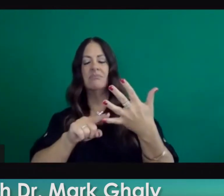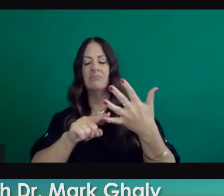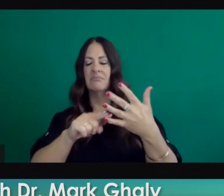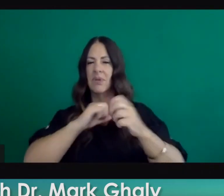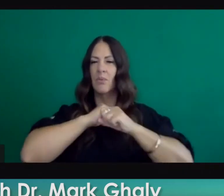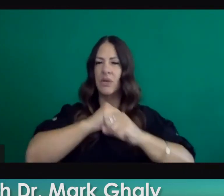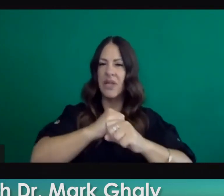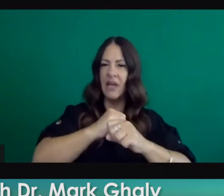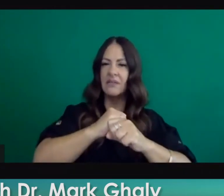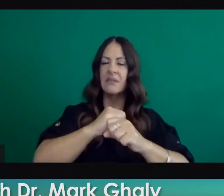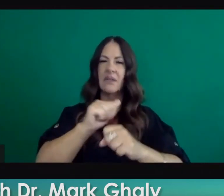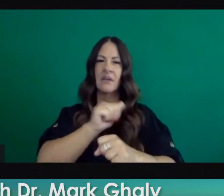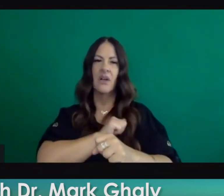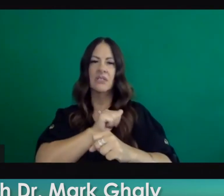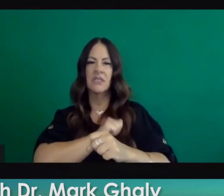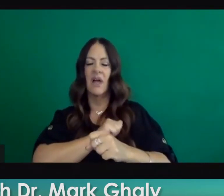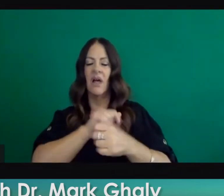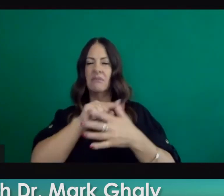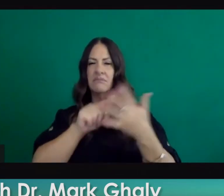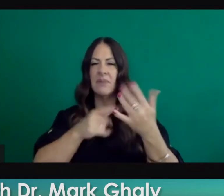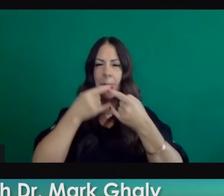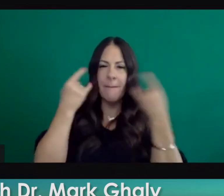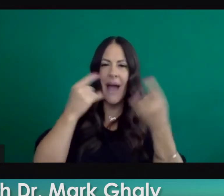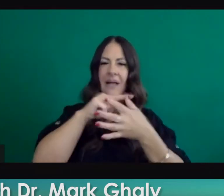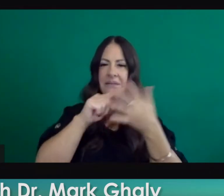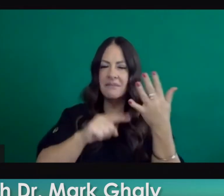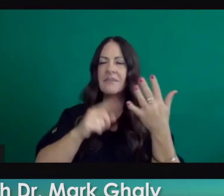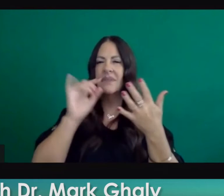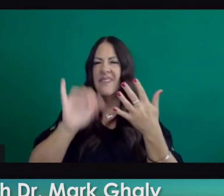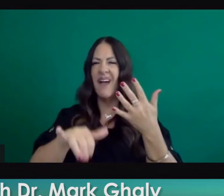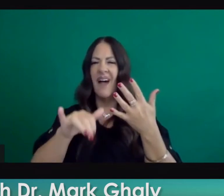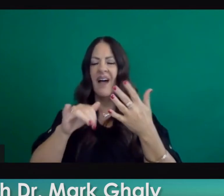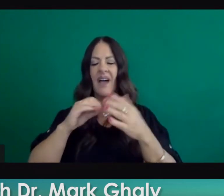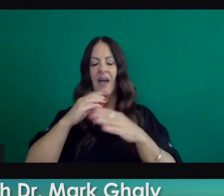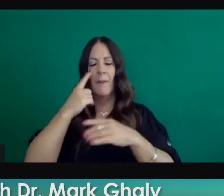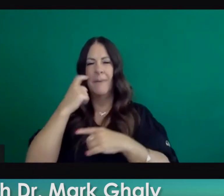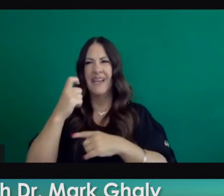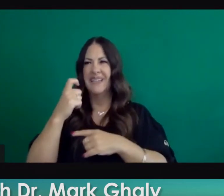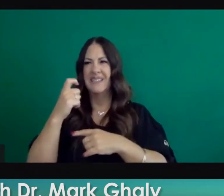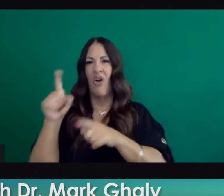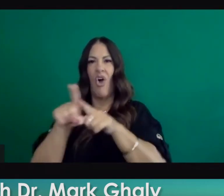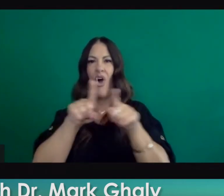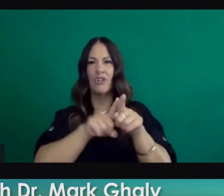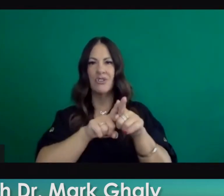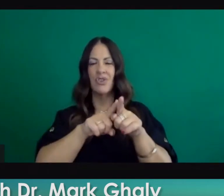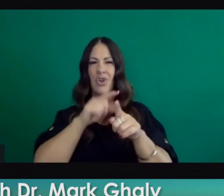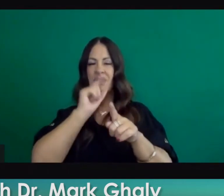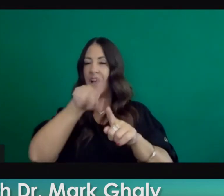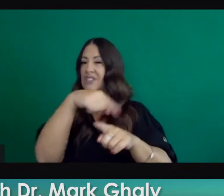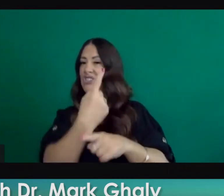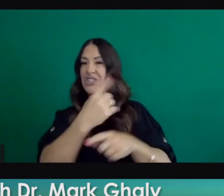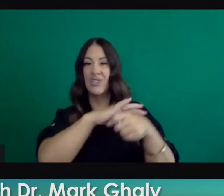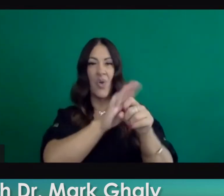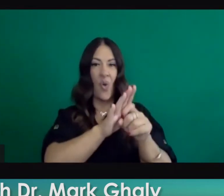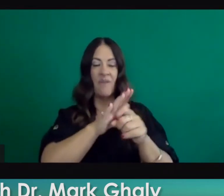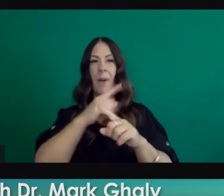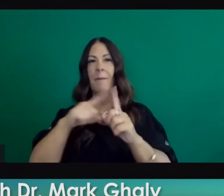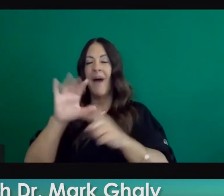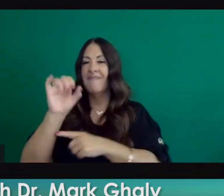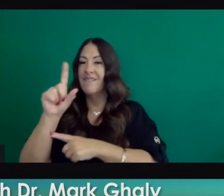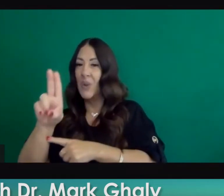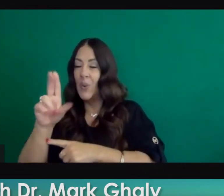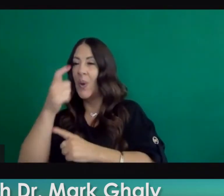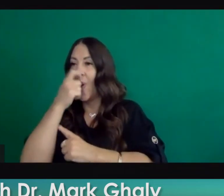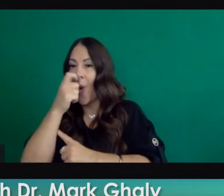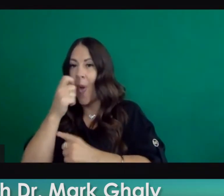on the heels of flu and coming into the winter and colder weather, where it's harder to do things that